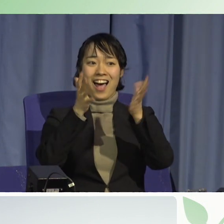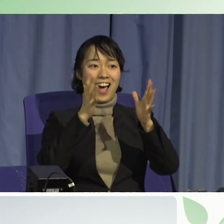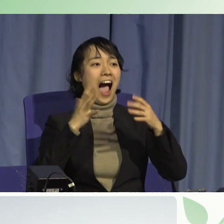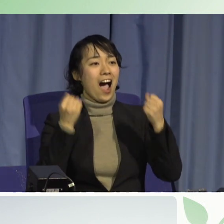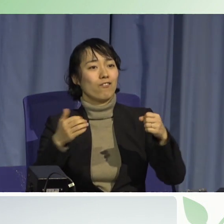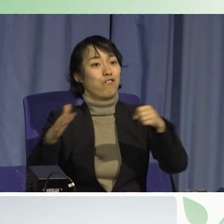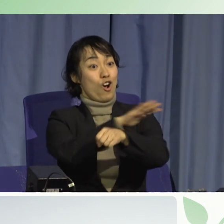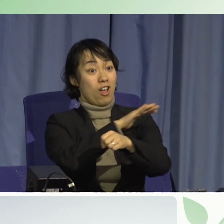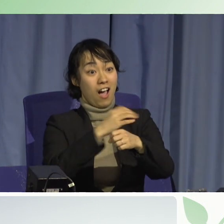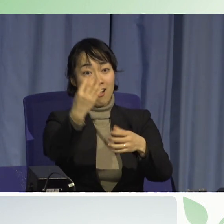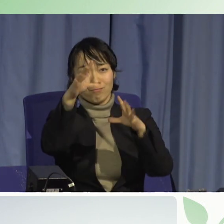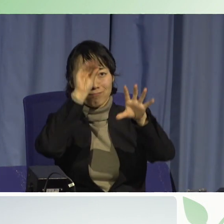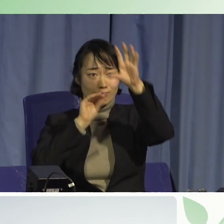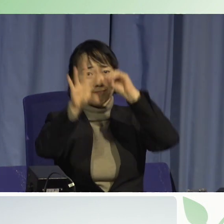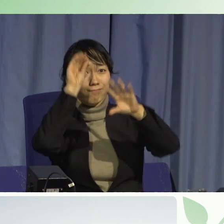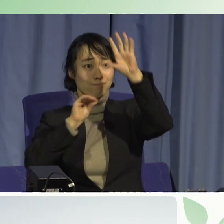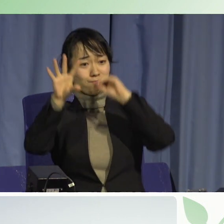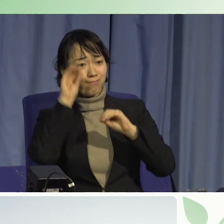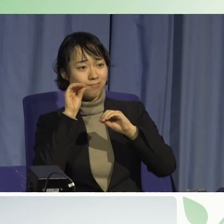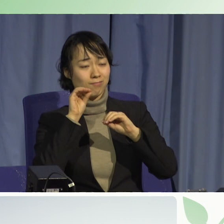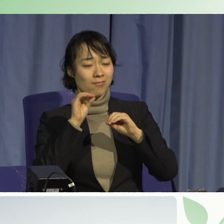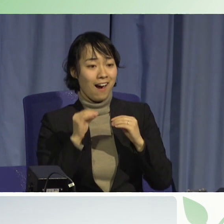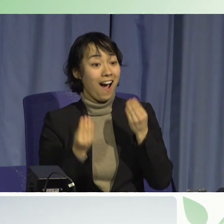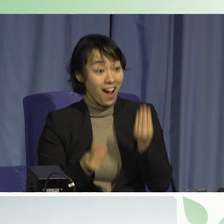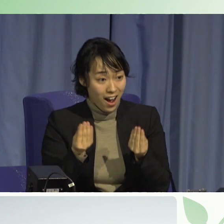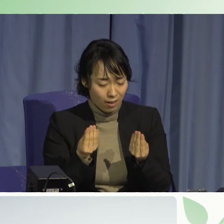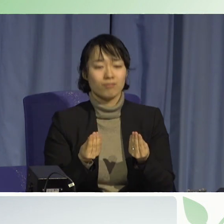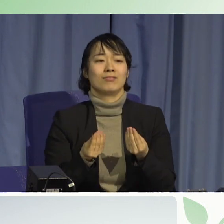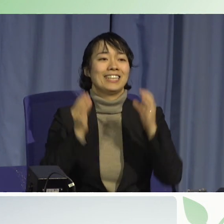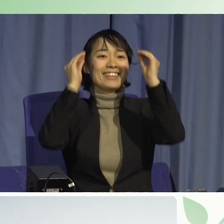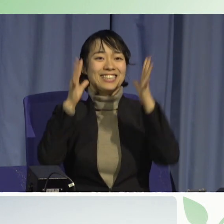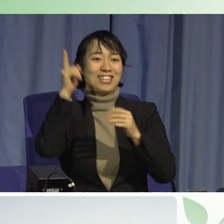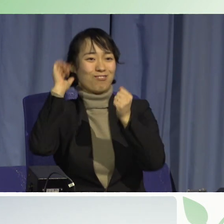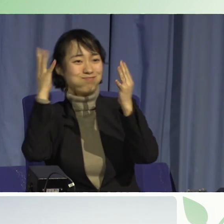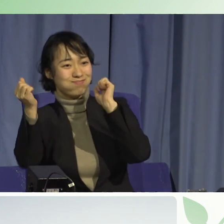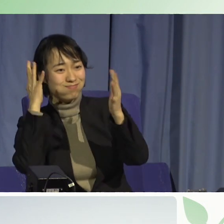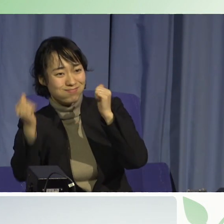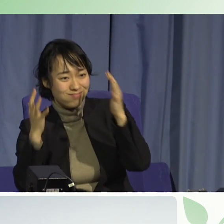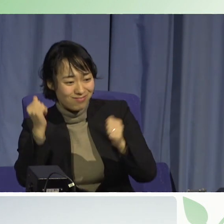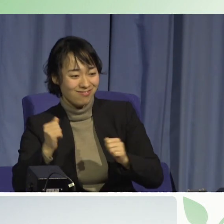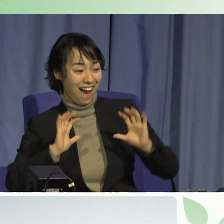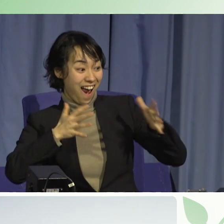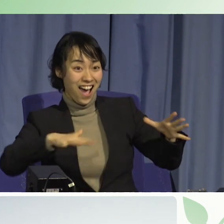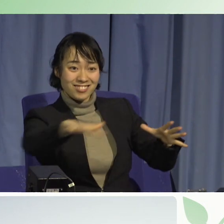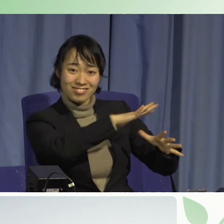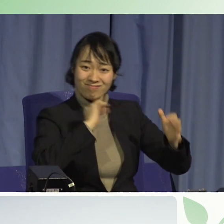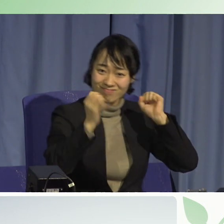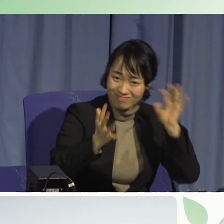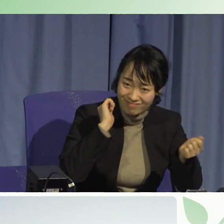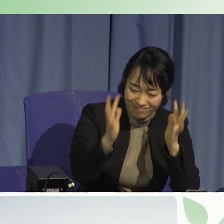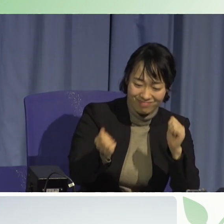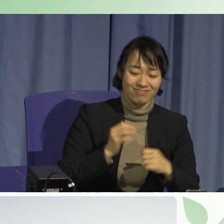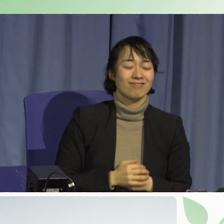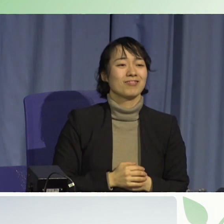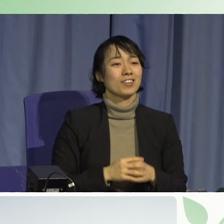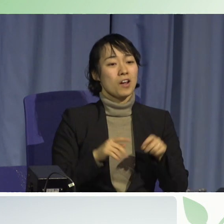they can learn everything through sign language. That means they have a full access. That means the teacher can sign,